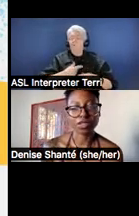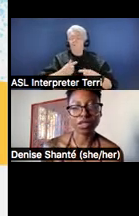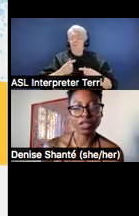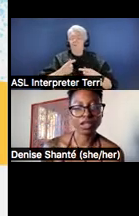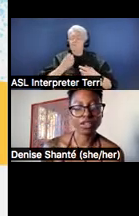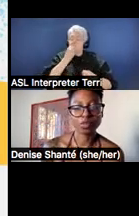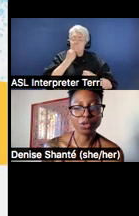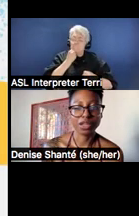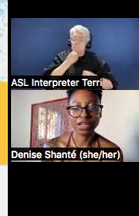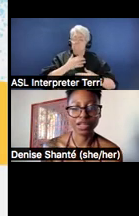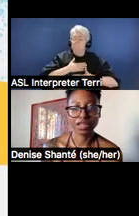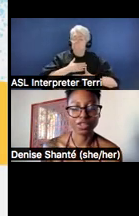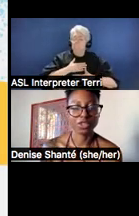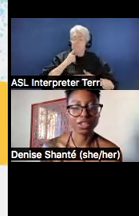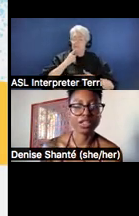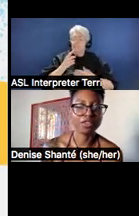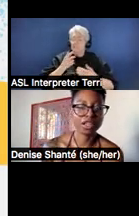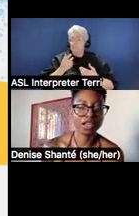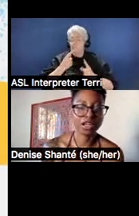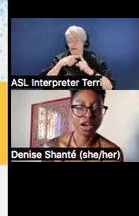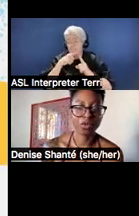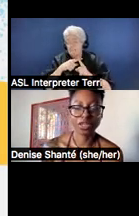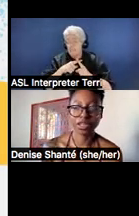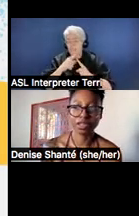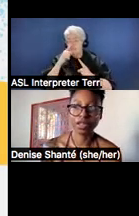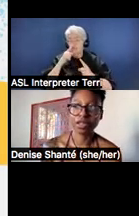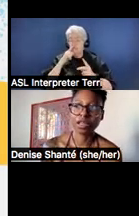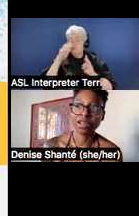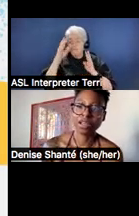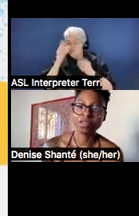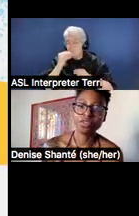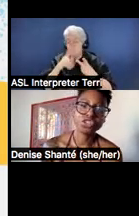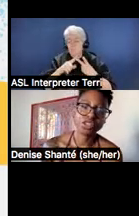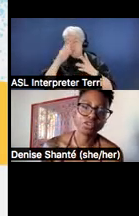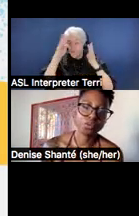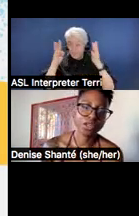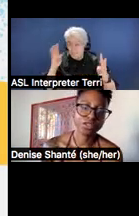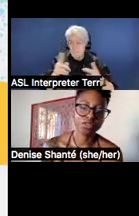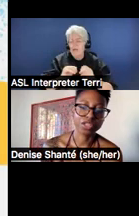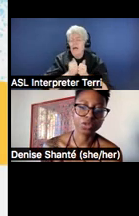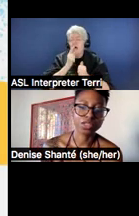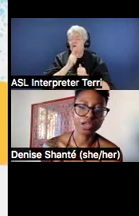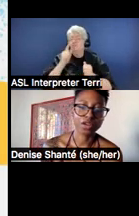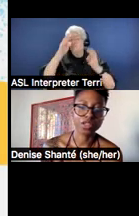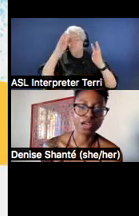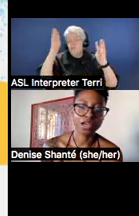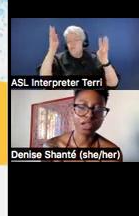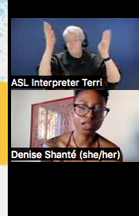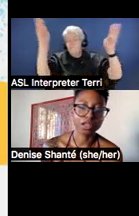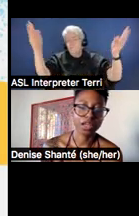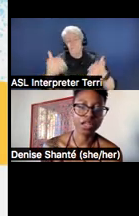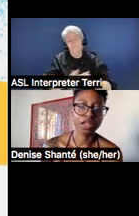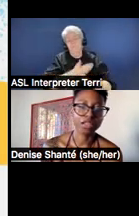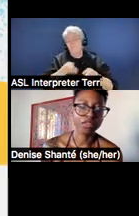There's possibility, there's beauty, there's creativity, and how we can envision new ways of resourcing our